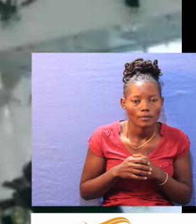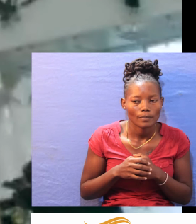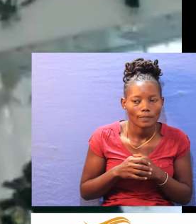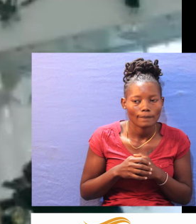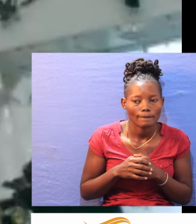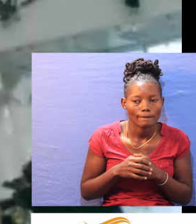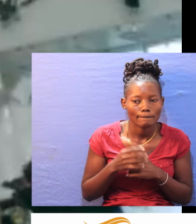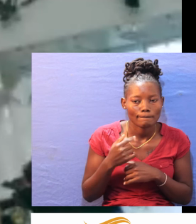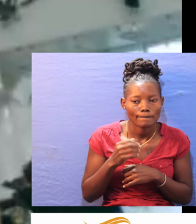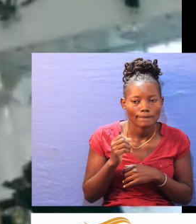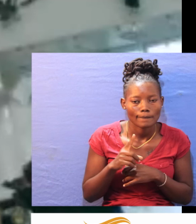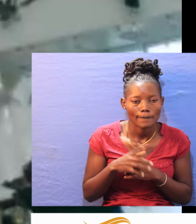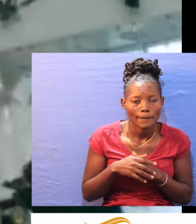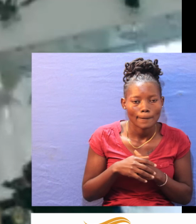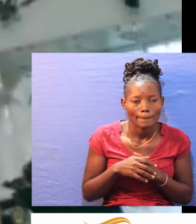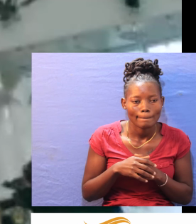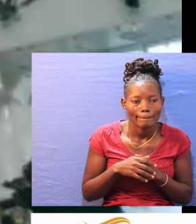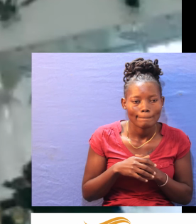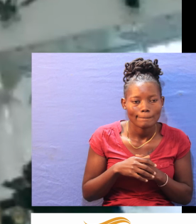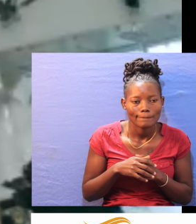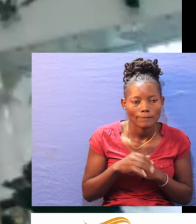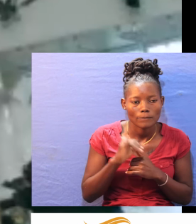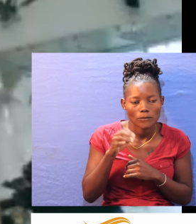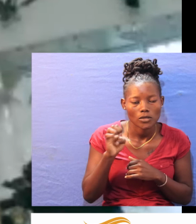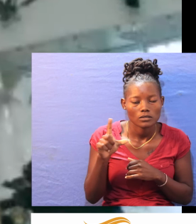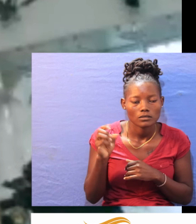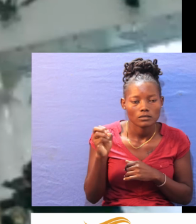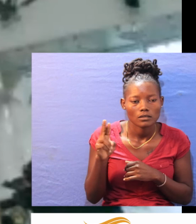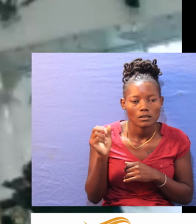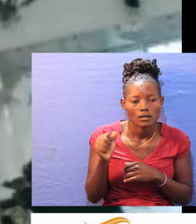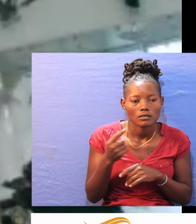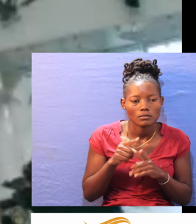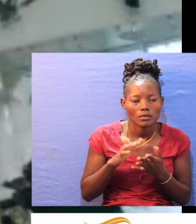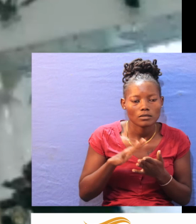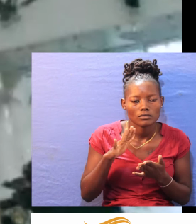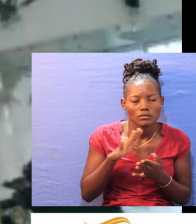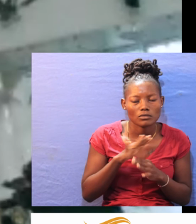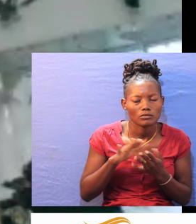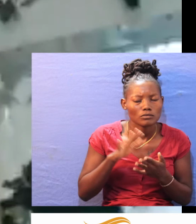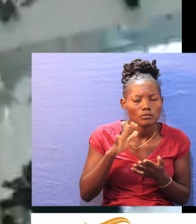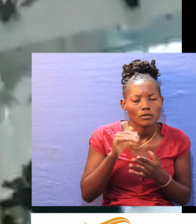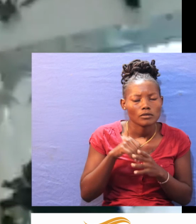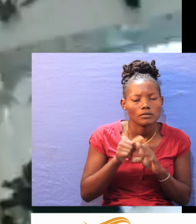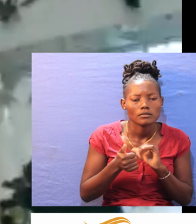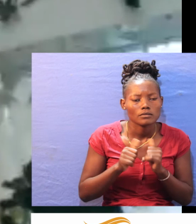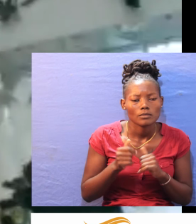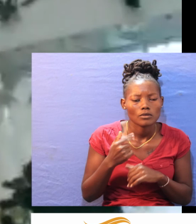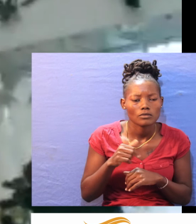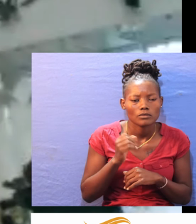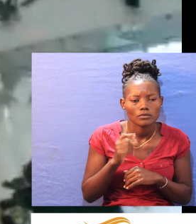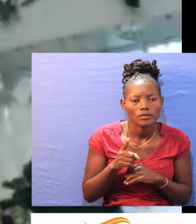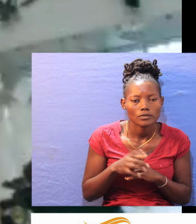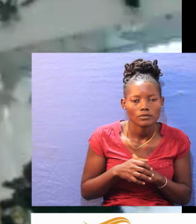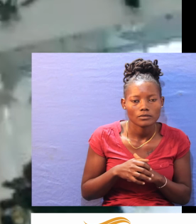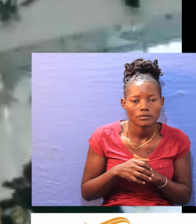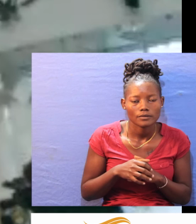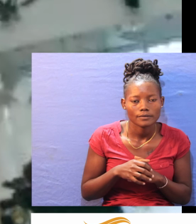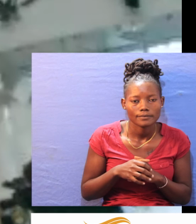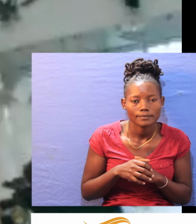need to be zealous, but not overzealous, you know, in our sport there. And that we need to, you